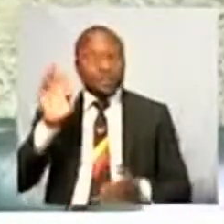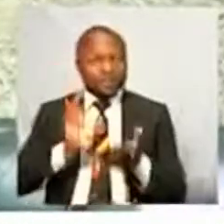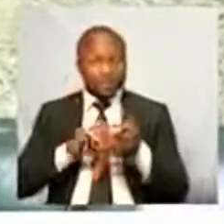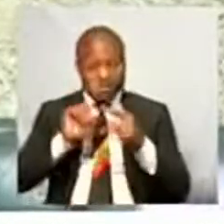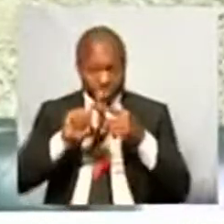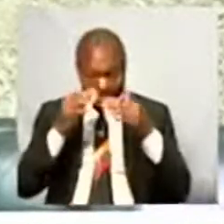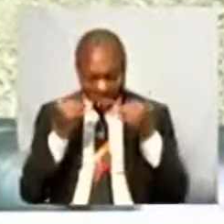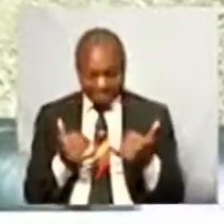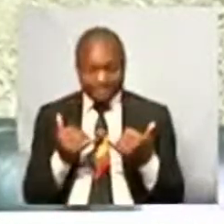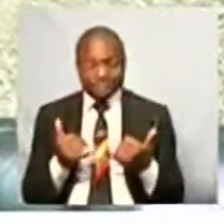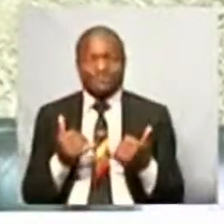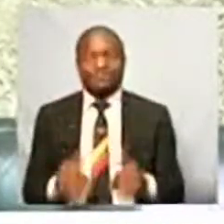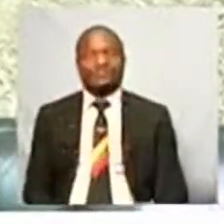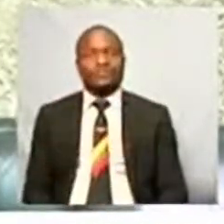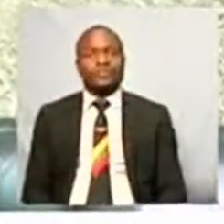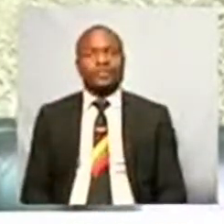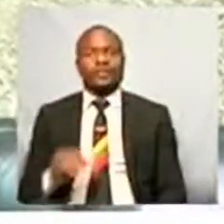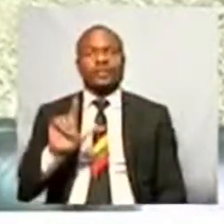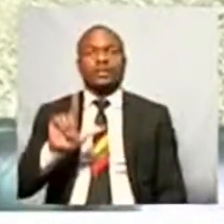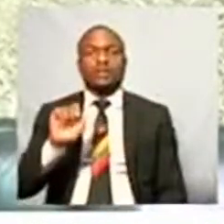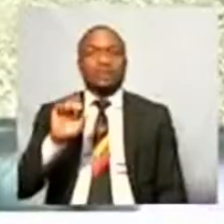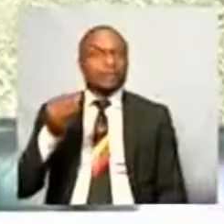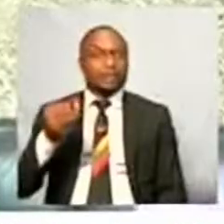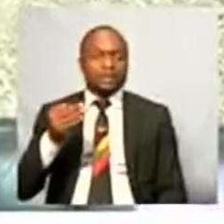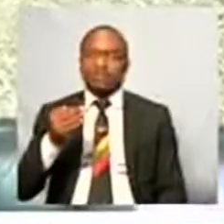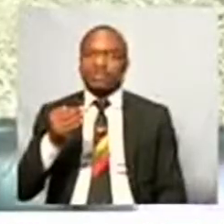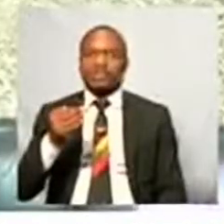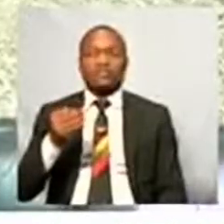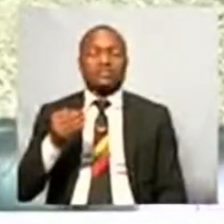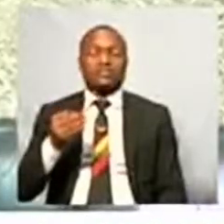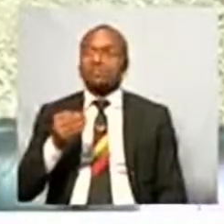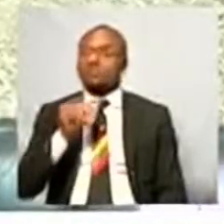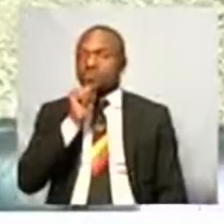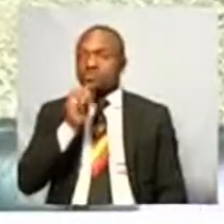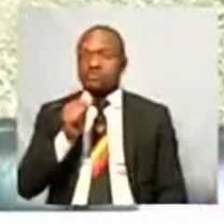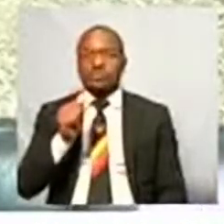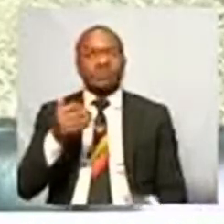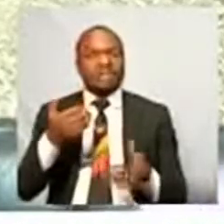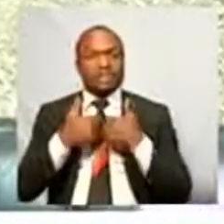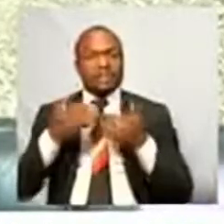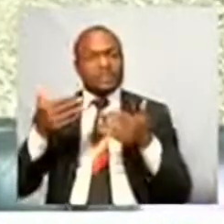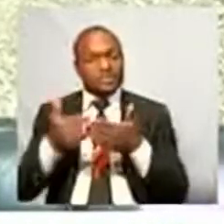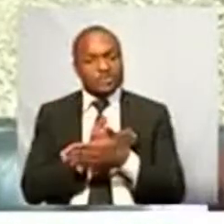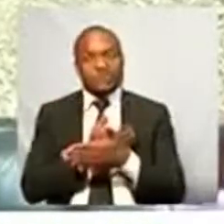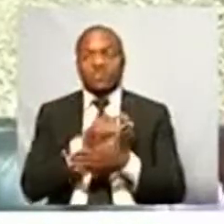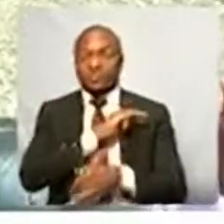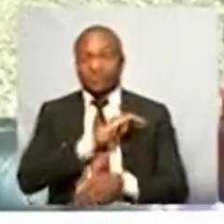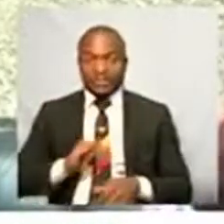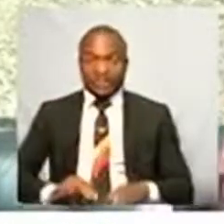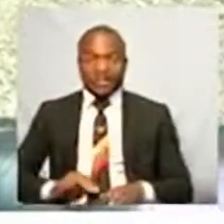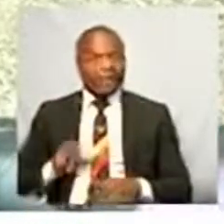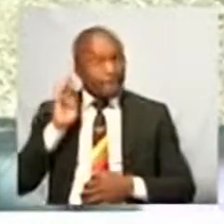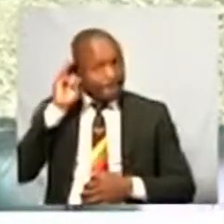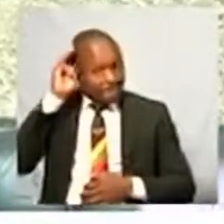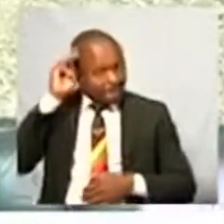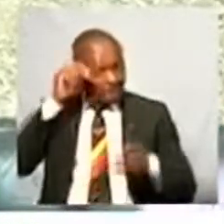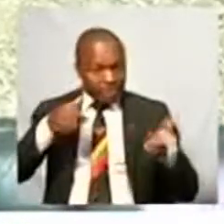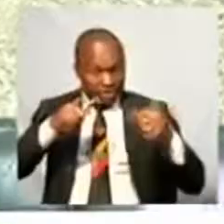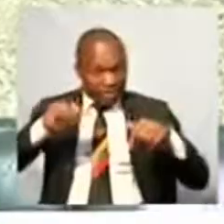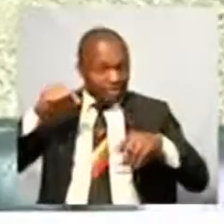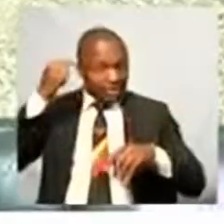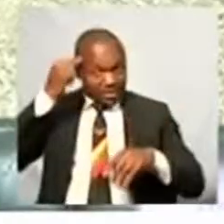to this time, LASIF has not been receiving new members, and I think last time the Minister of Local Government came on this August House